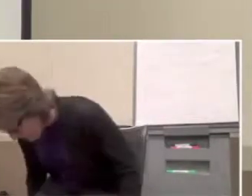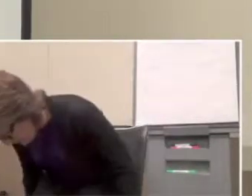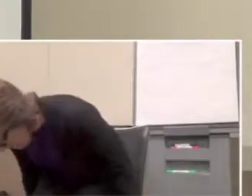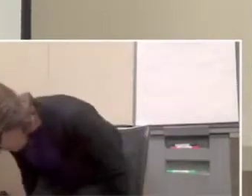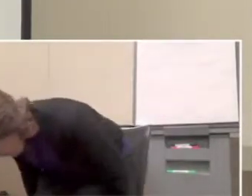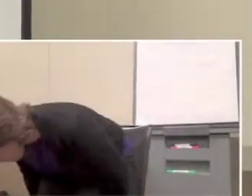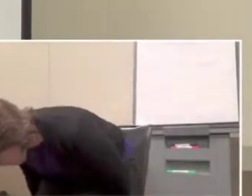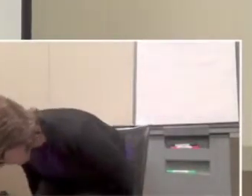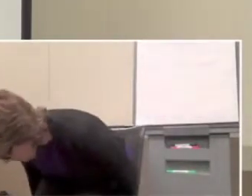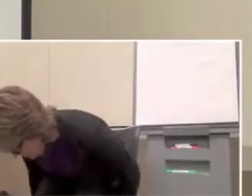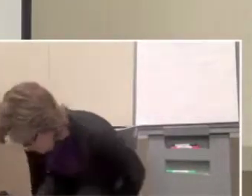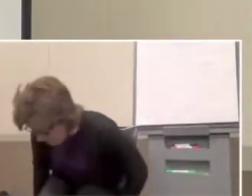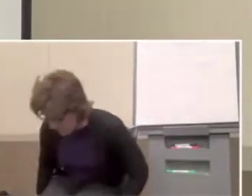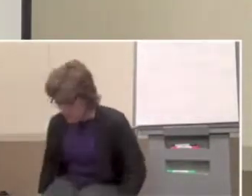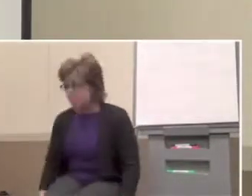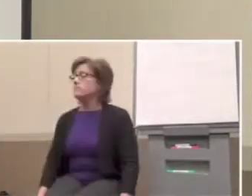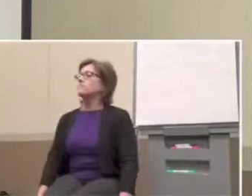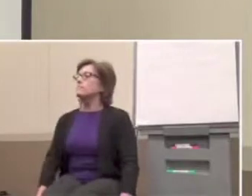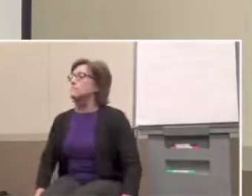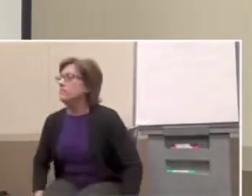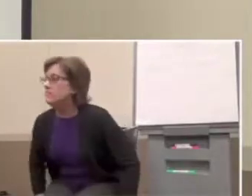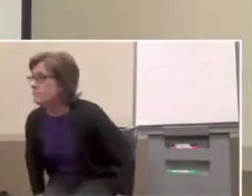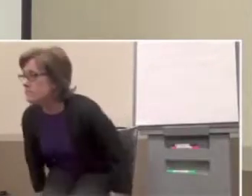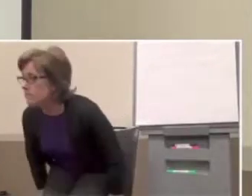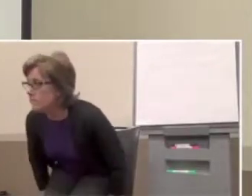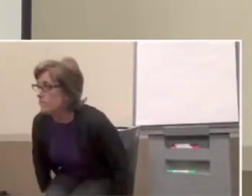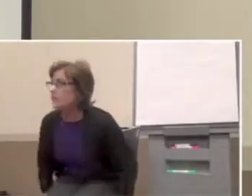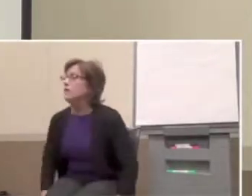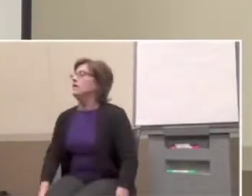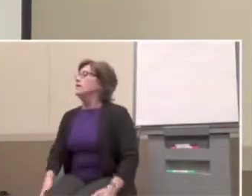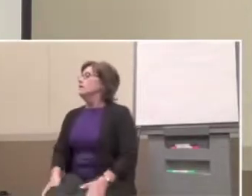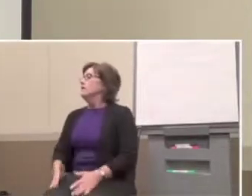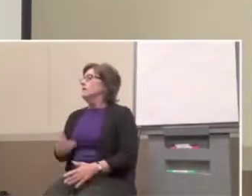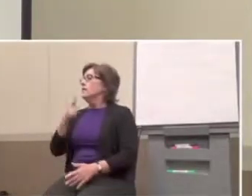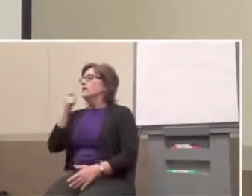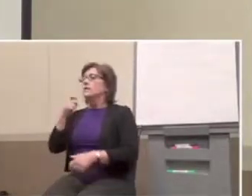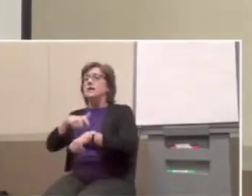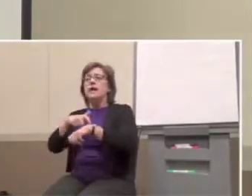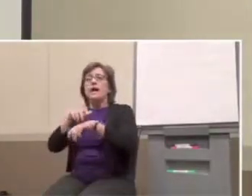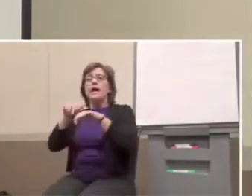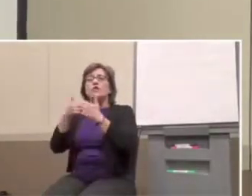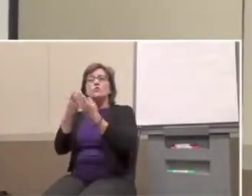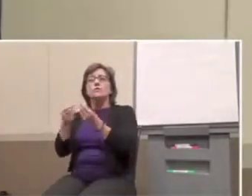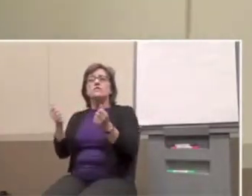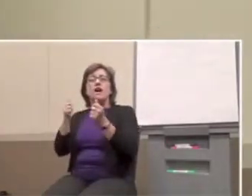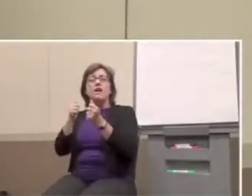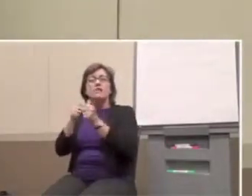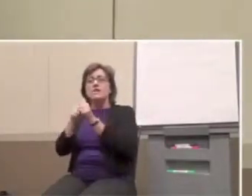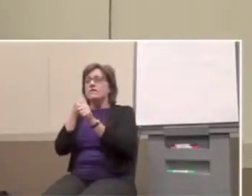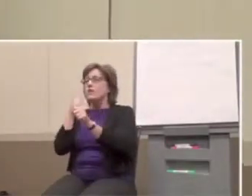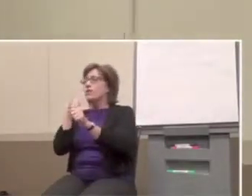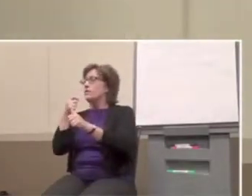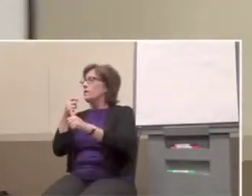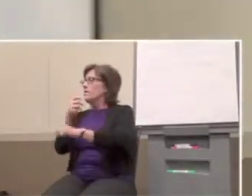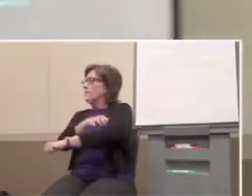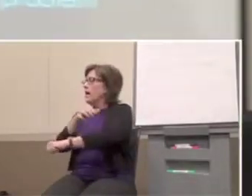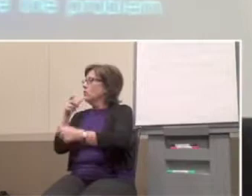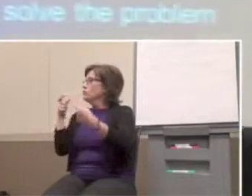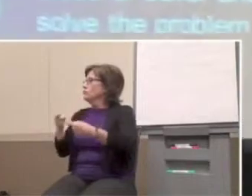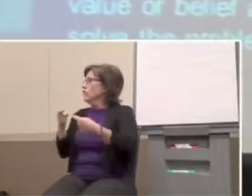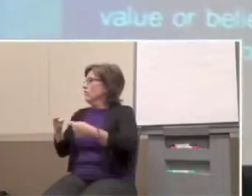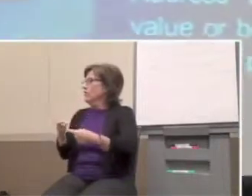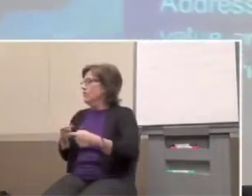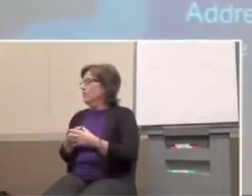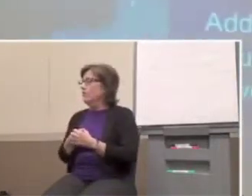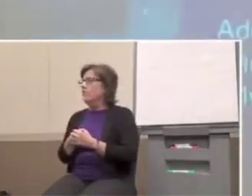in the interest of time. Okay. So how do you resolve and avoid power struggles? I mentioned that I'm Adlerian, that